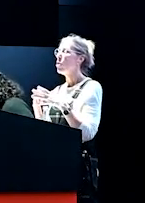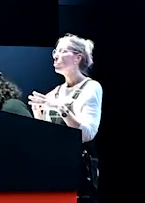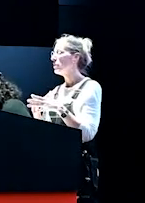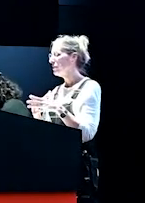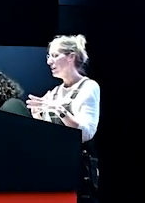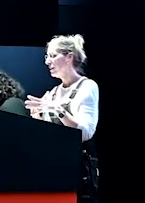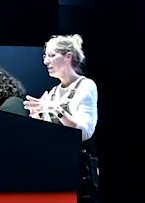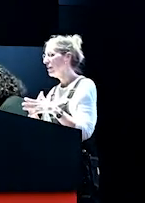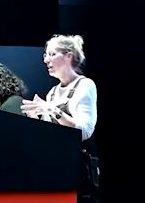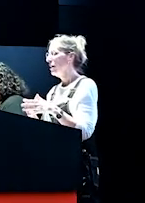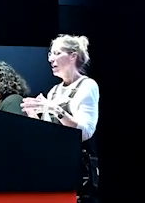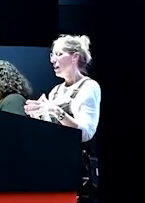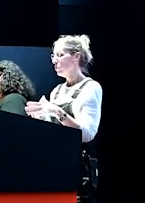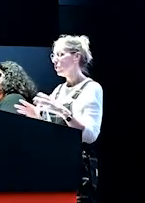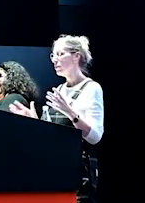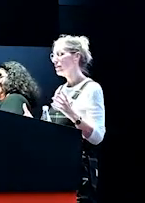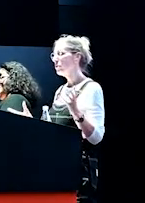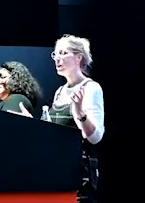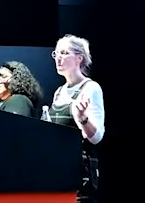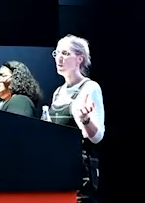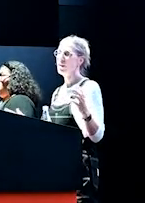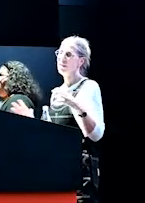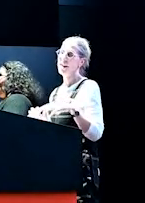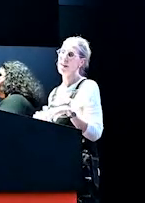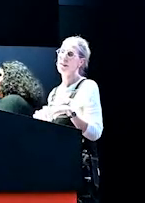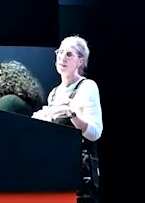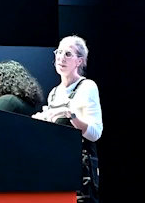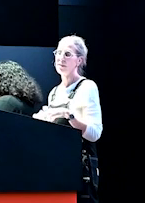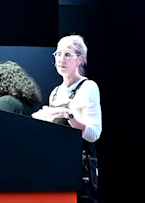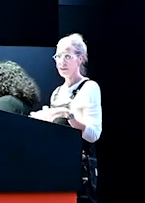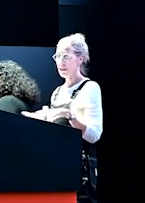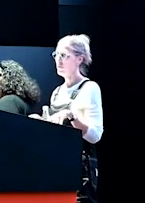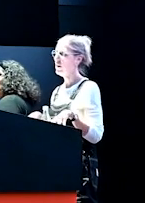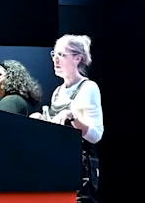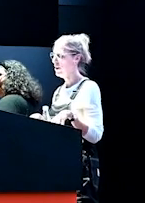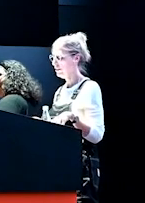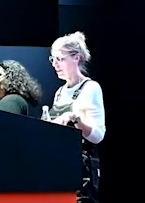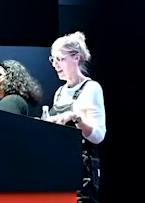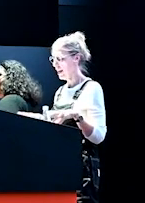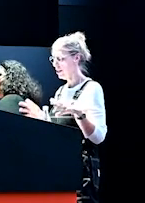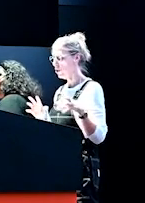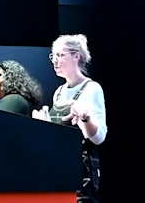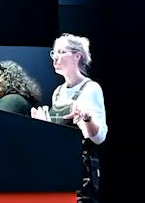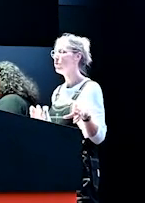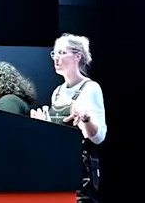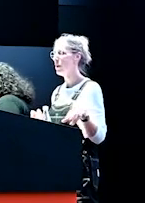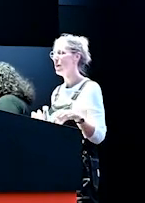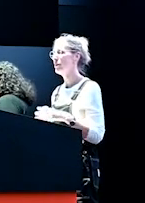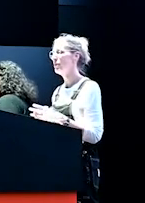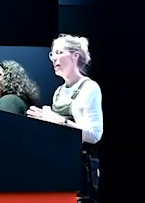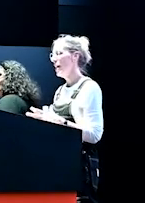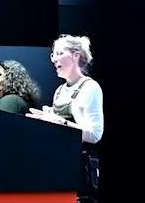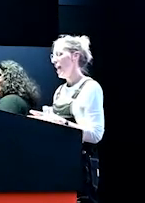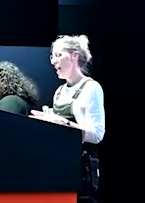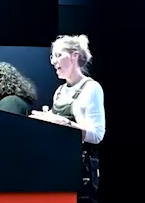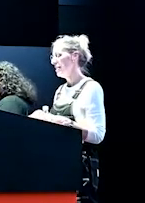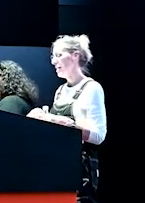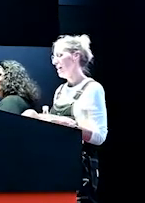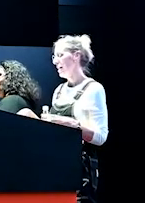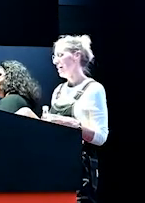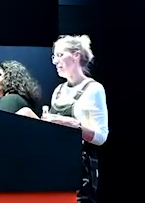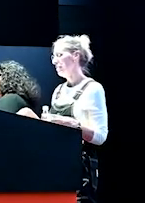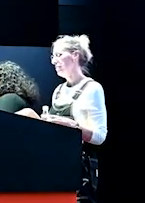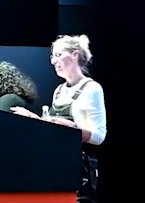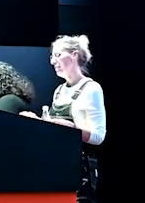talking about homelessness. So Sesame would take on these tough topics and use the Muppets